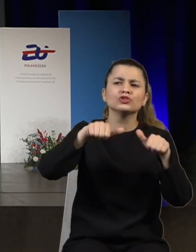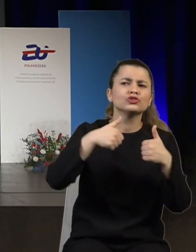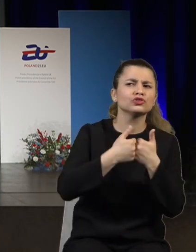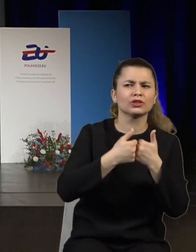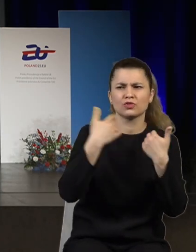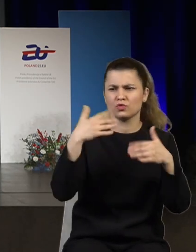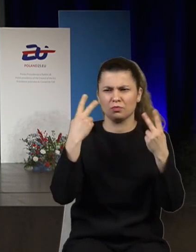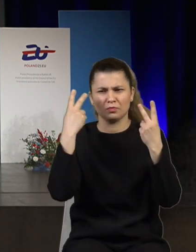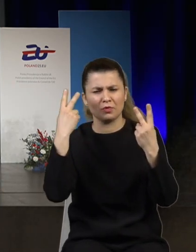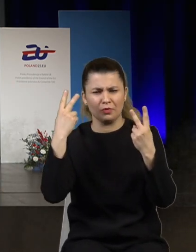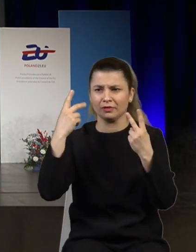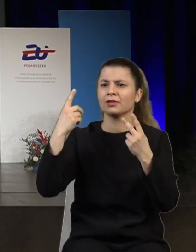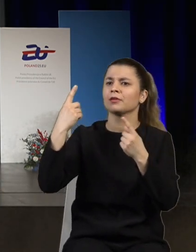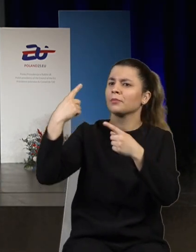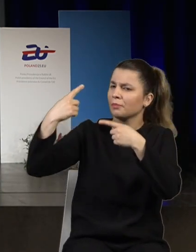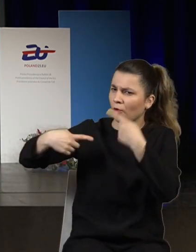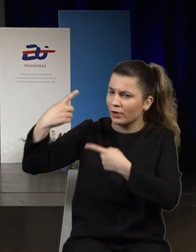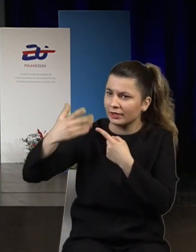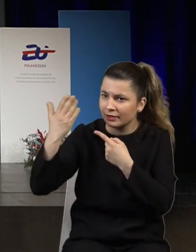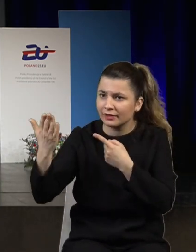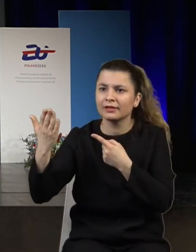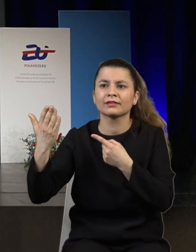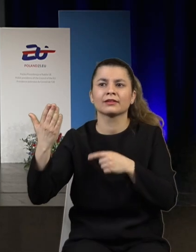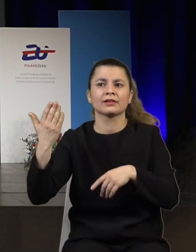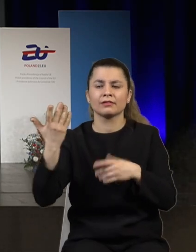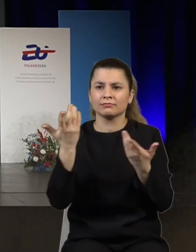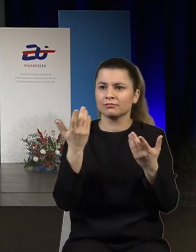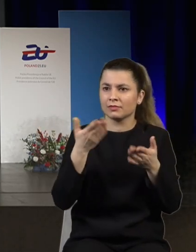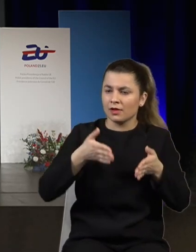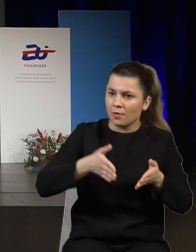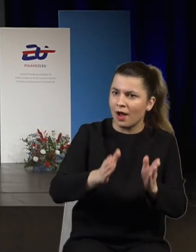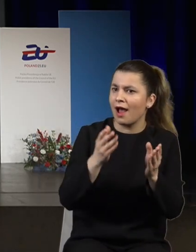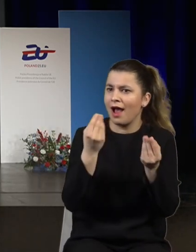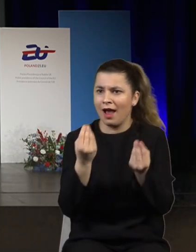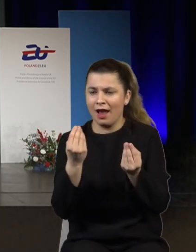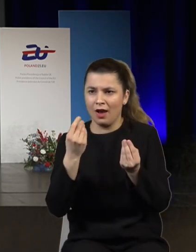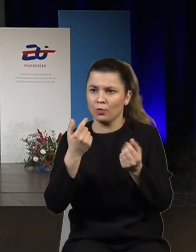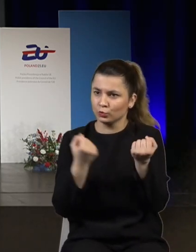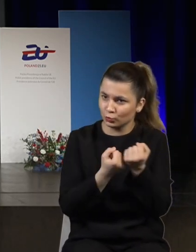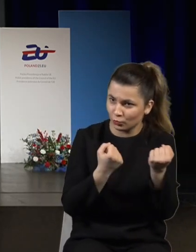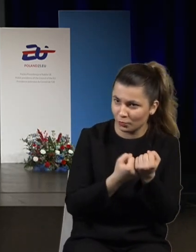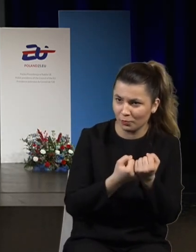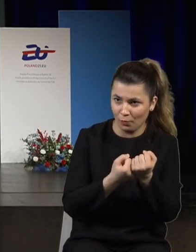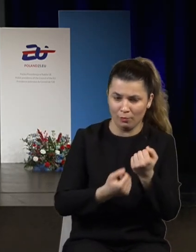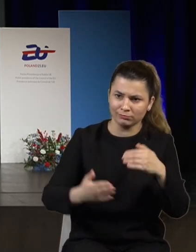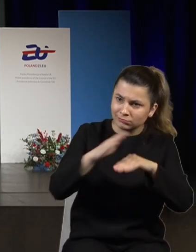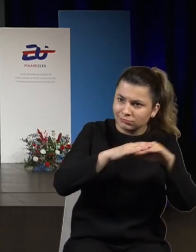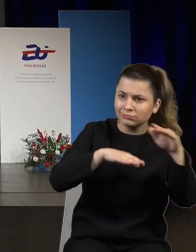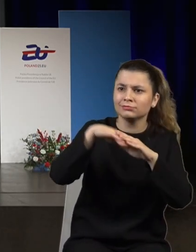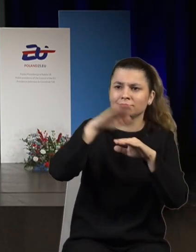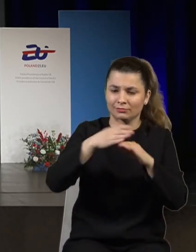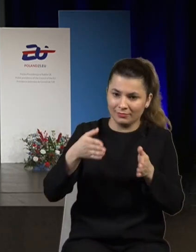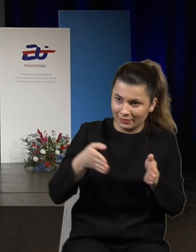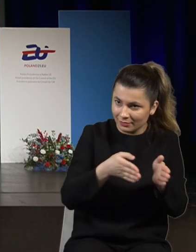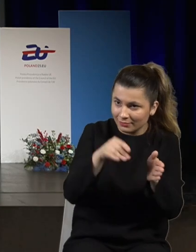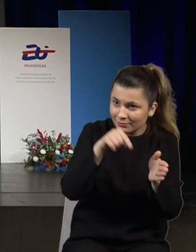of dual-use infrastructure, and maybe not only dual-use infrastructure, because